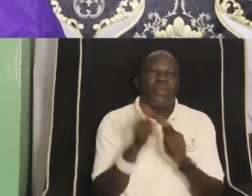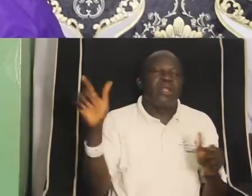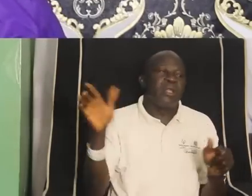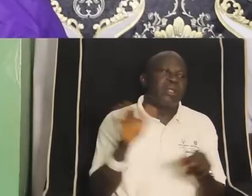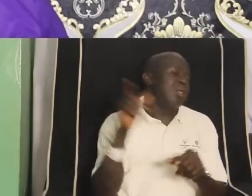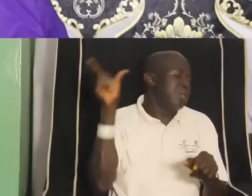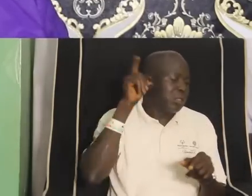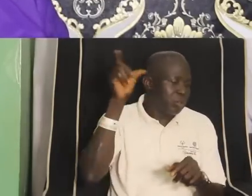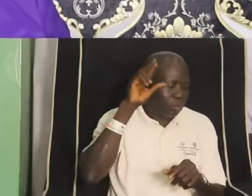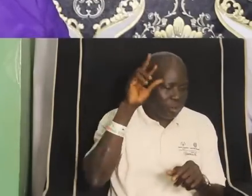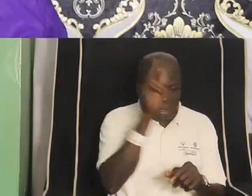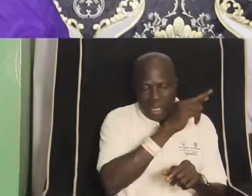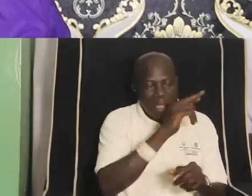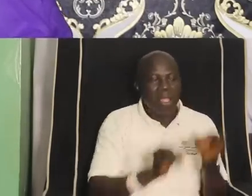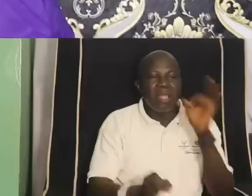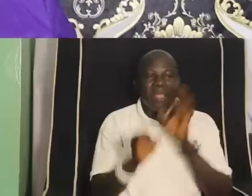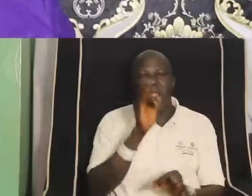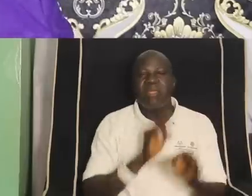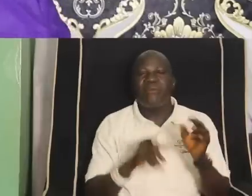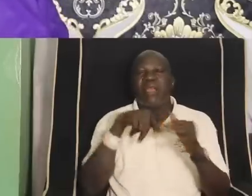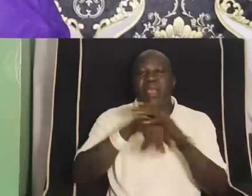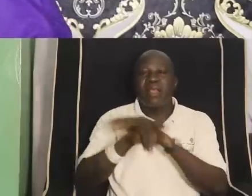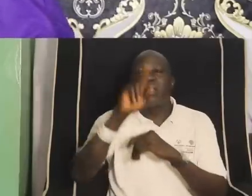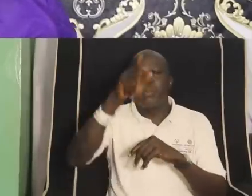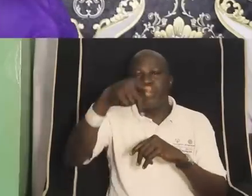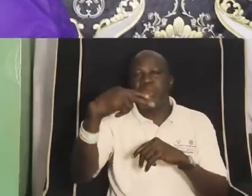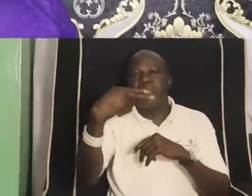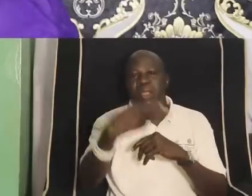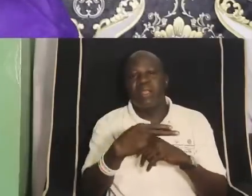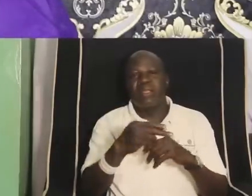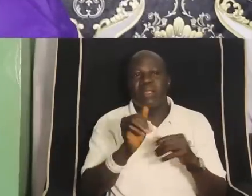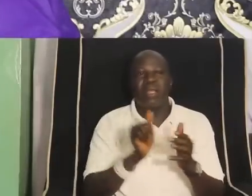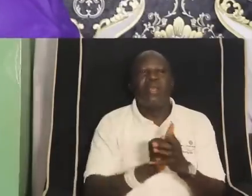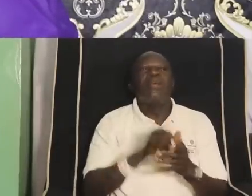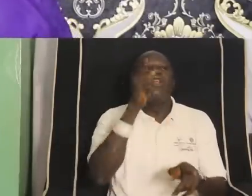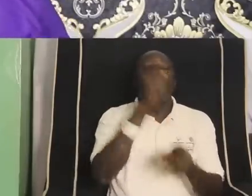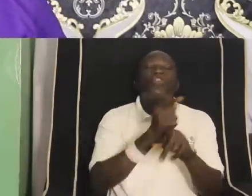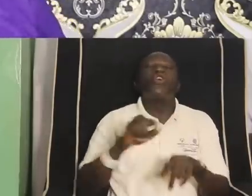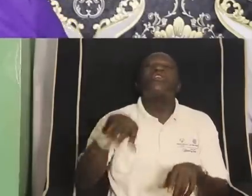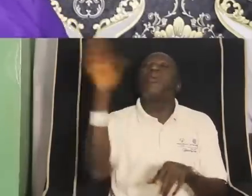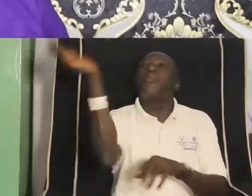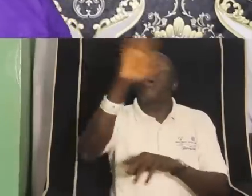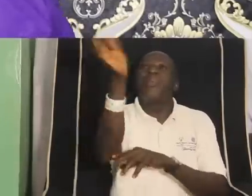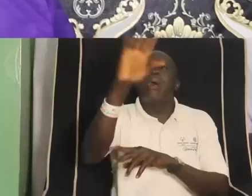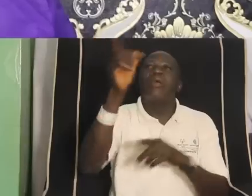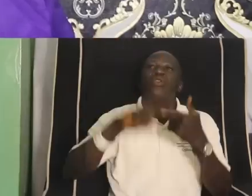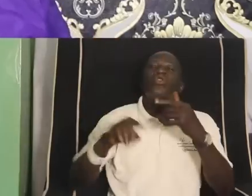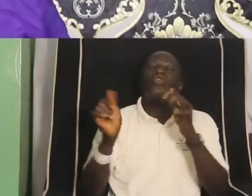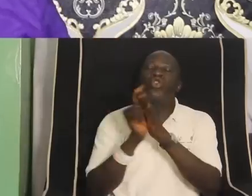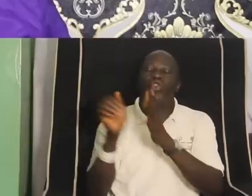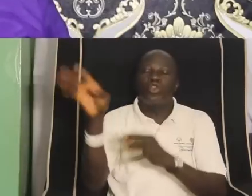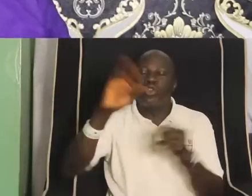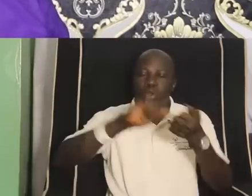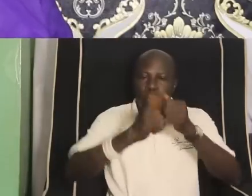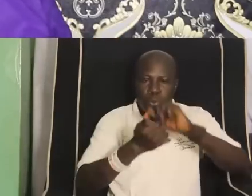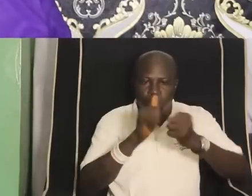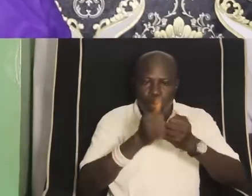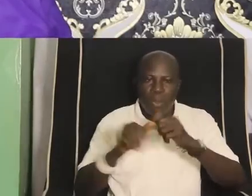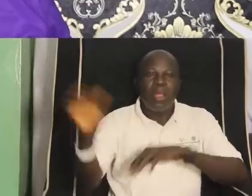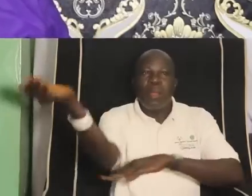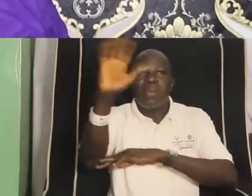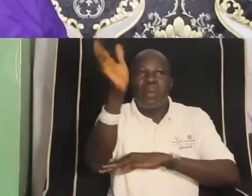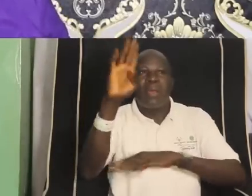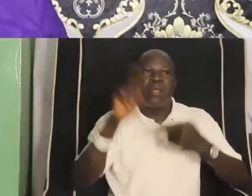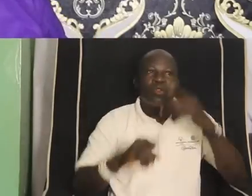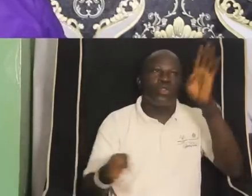powerful. Babi, sir. Listen to me, sir. Go about one in Port Harcourt. You're in Port Harcourt. Koko ma say bye bye to you. Say bye to you. Hey, yo. Talk about